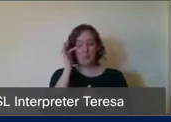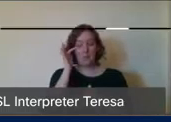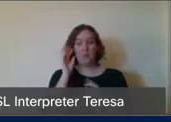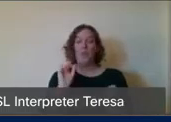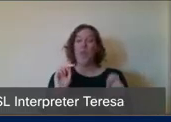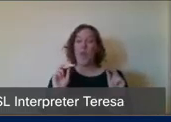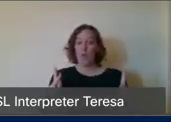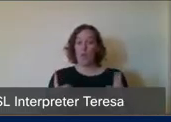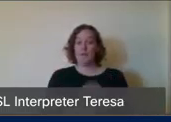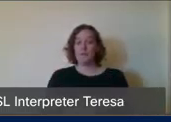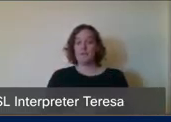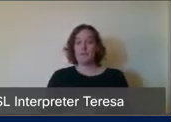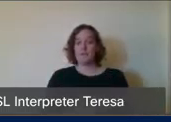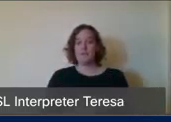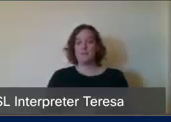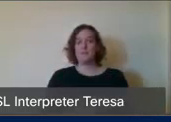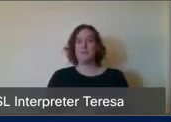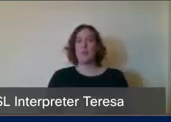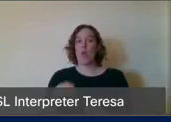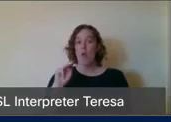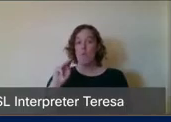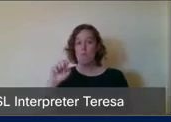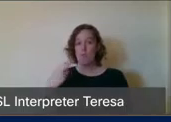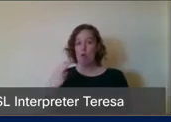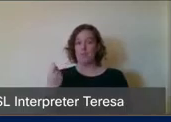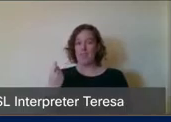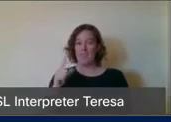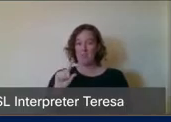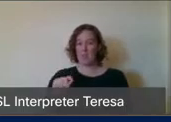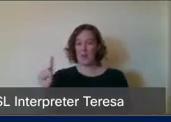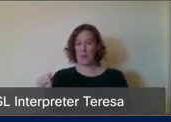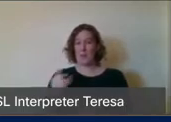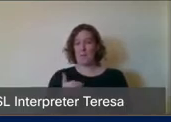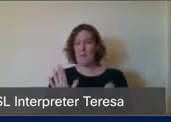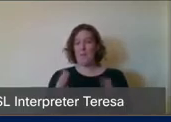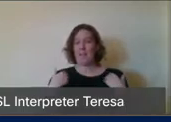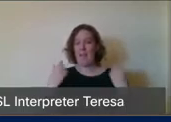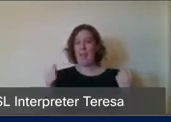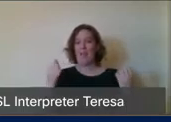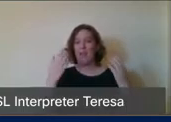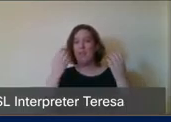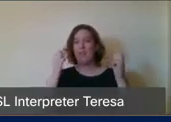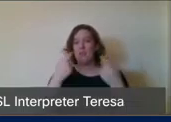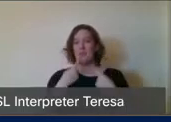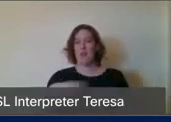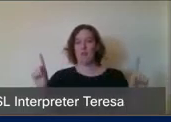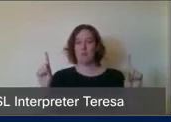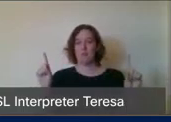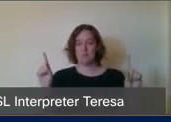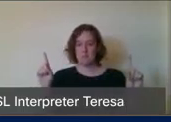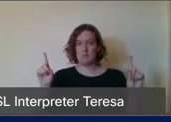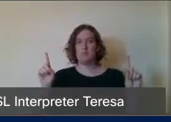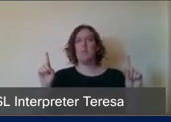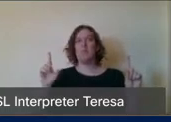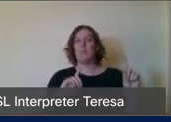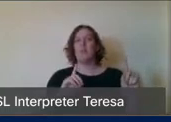Okay. In March the 11th, 2020, the public health emergency was declared.